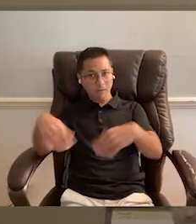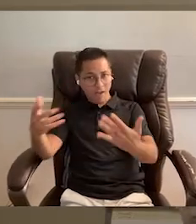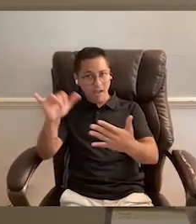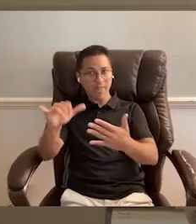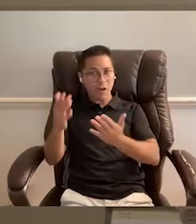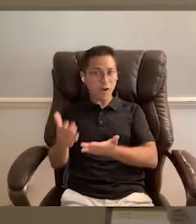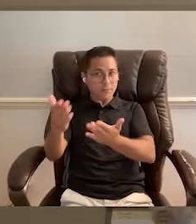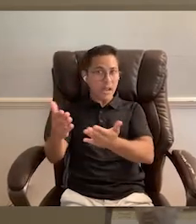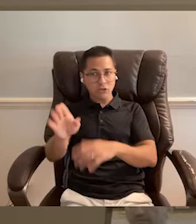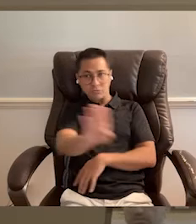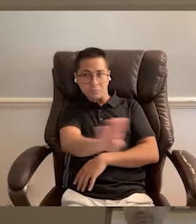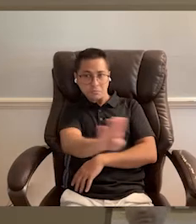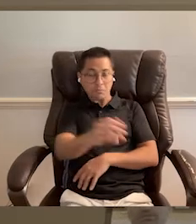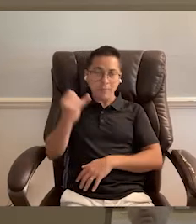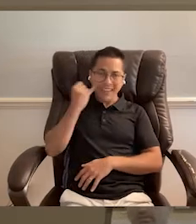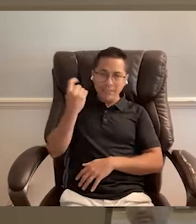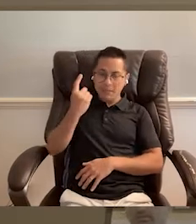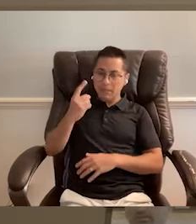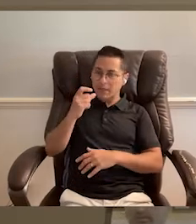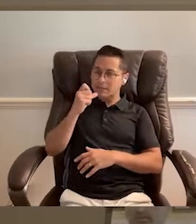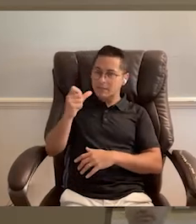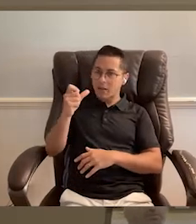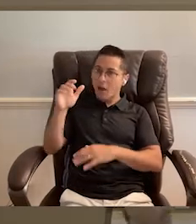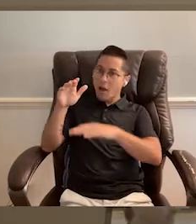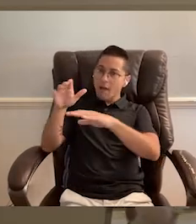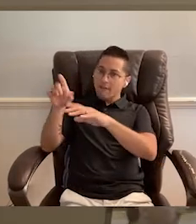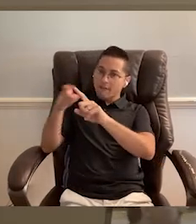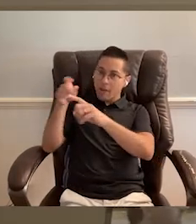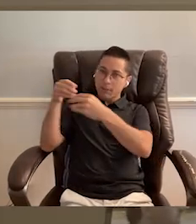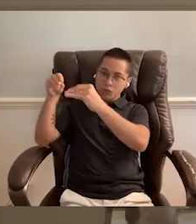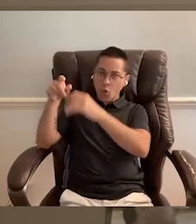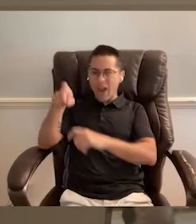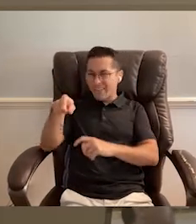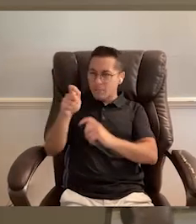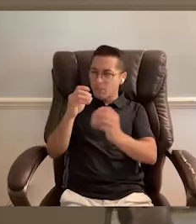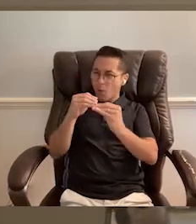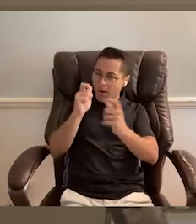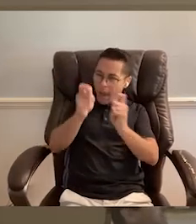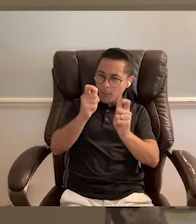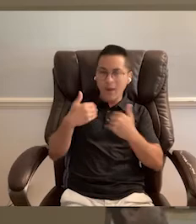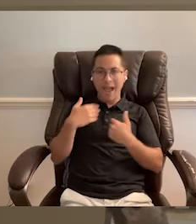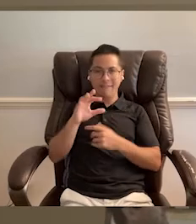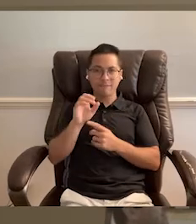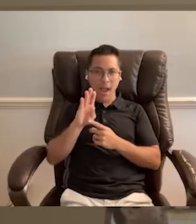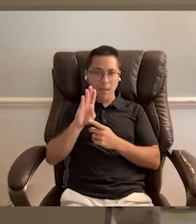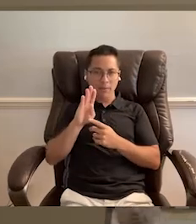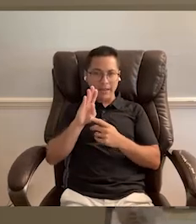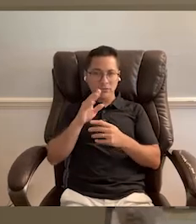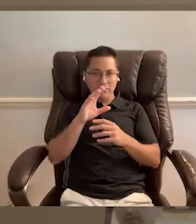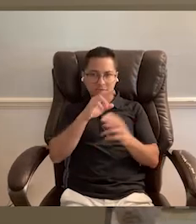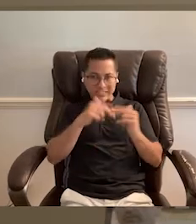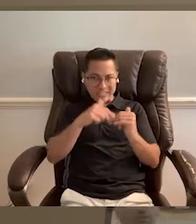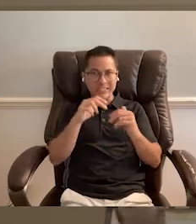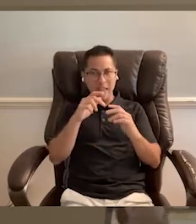tailored specifically towards people with disabilities, some cognitive disabilities and some physical disabilities. So I'm going to talk about VR for VR, or